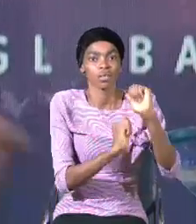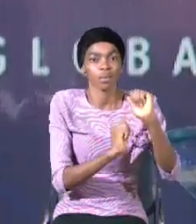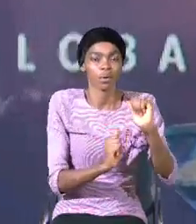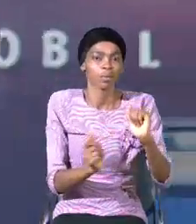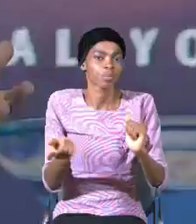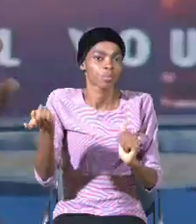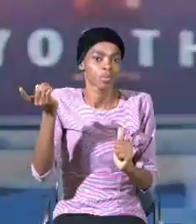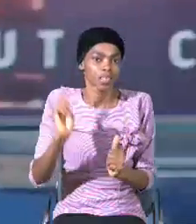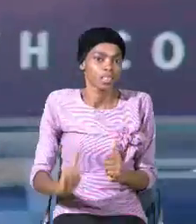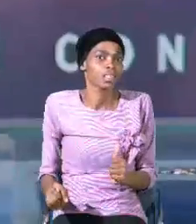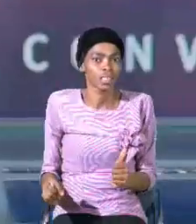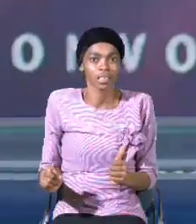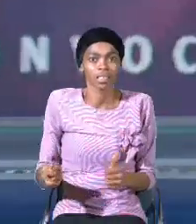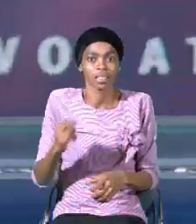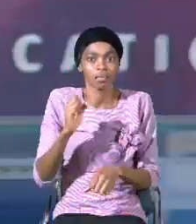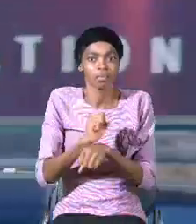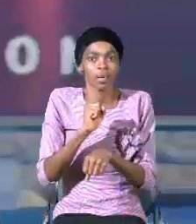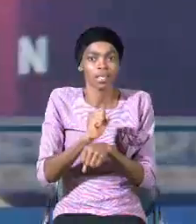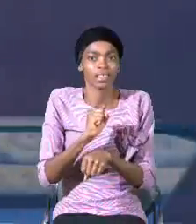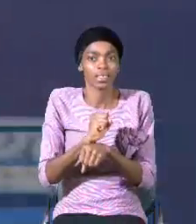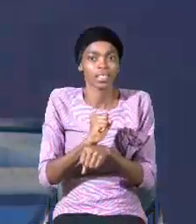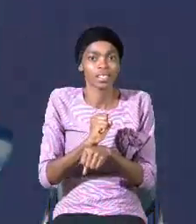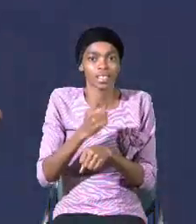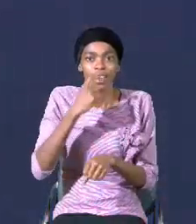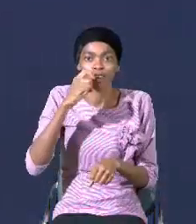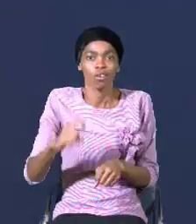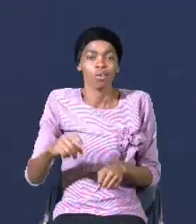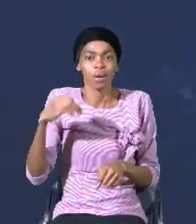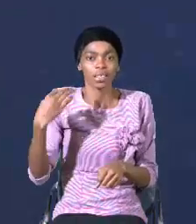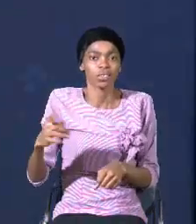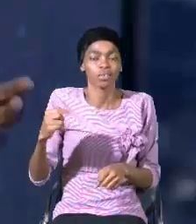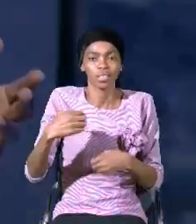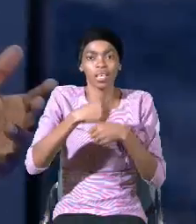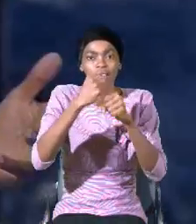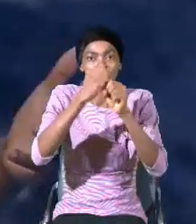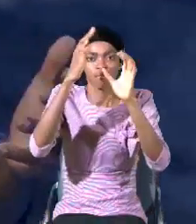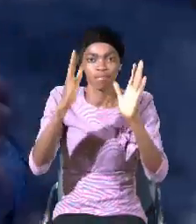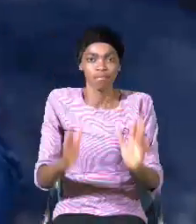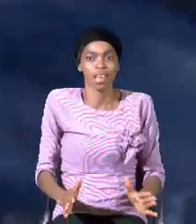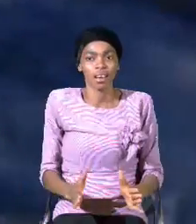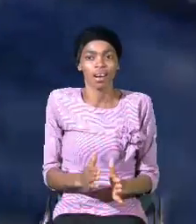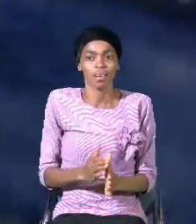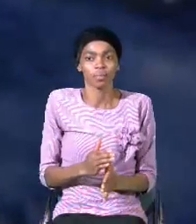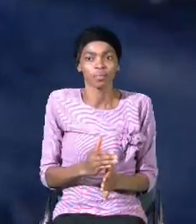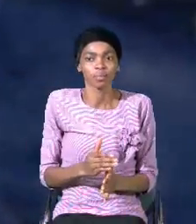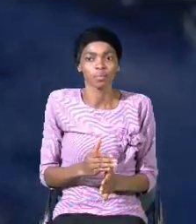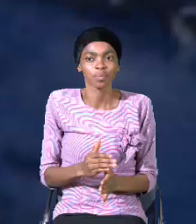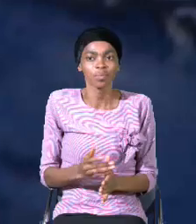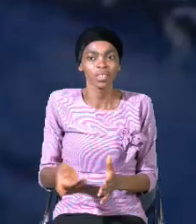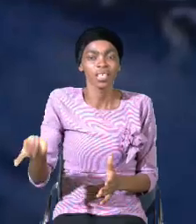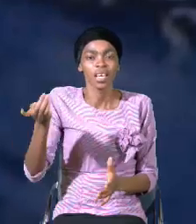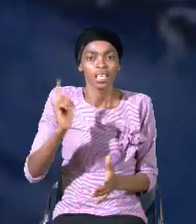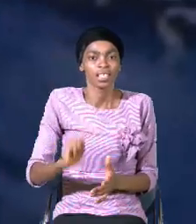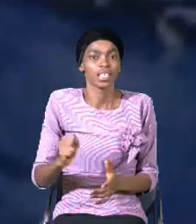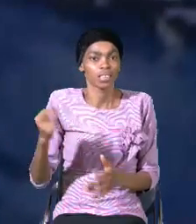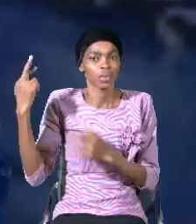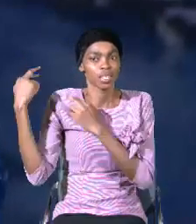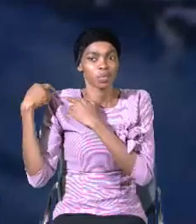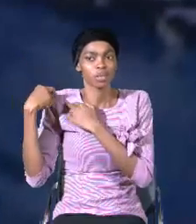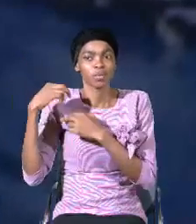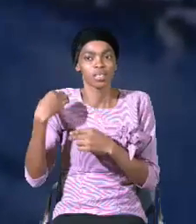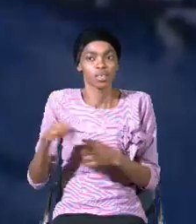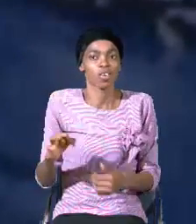The responsibility of pursuing the mandate of our Maker.